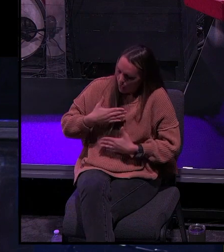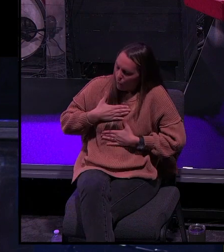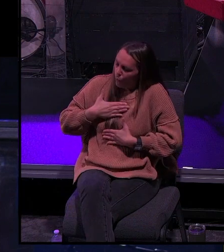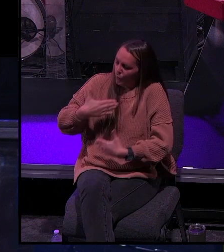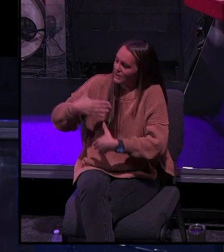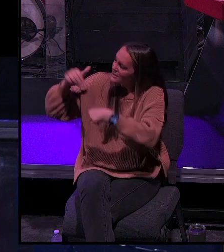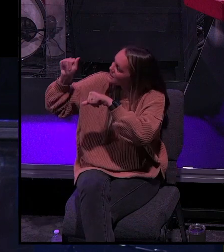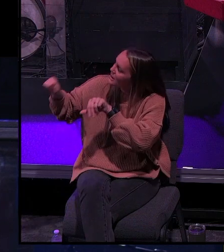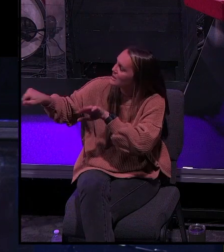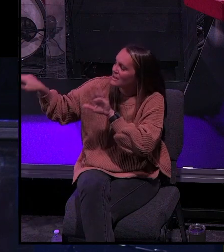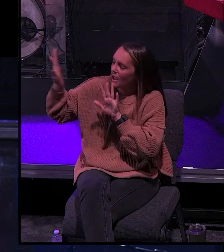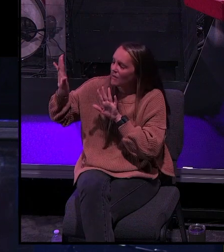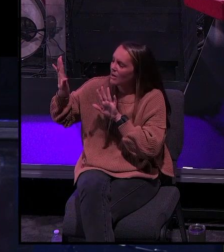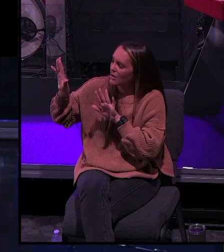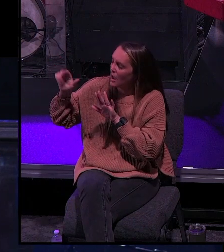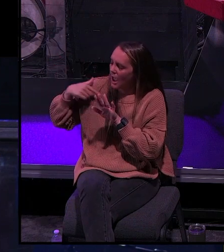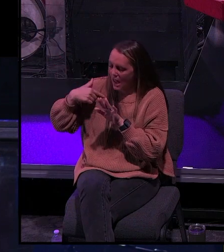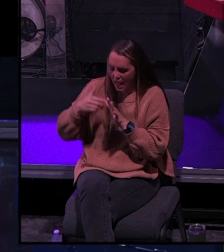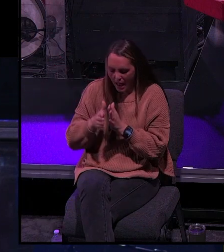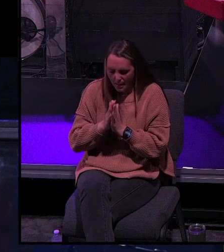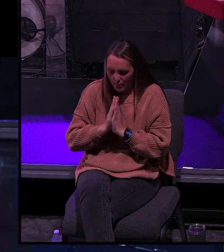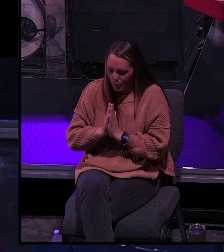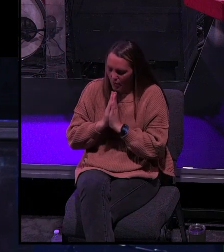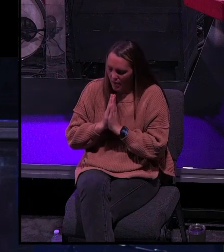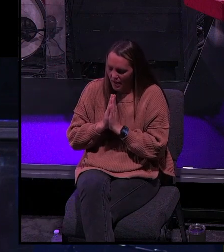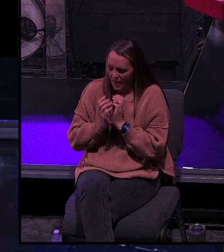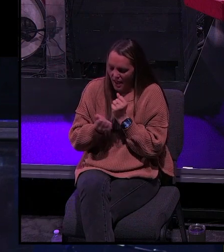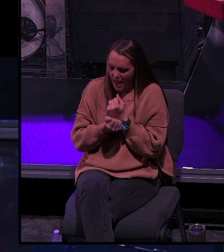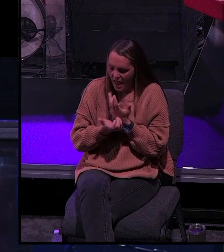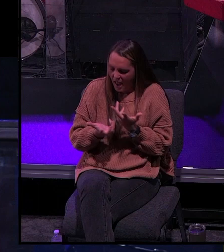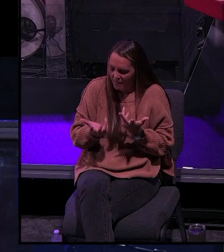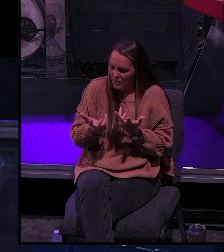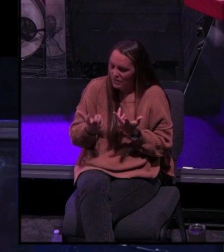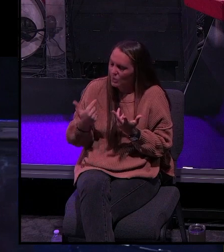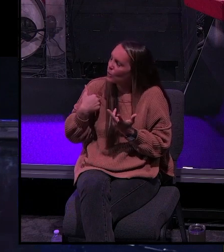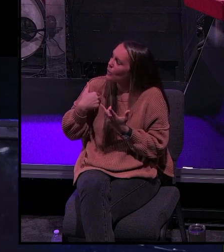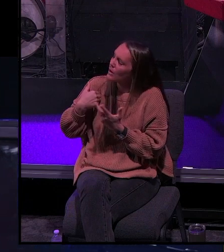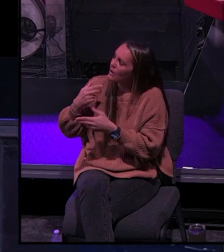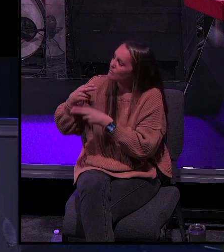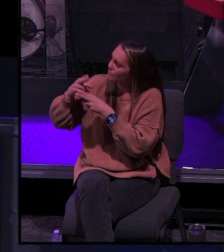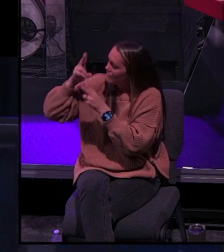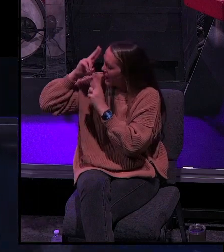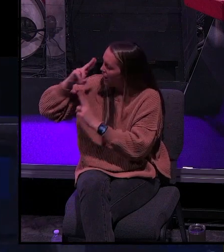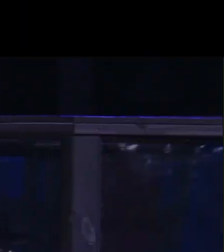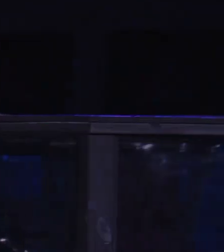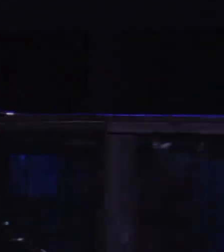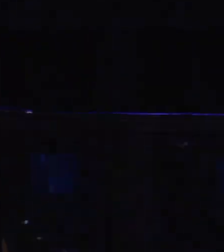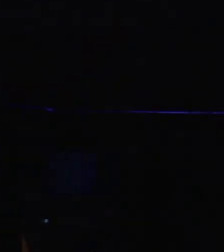And Lord, I pray that all of these gifts would honor you and glorify your name. I pray this in your name. Amen.